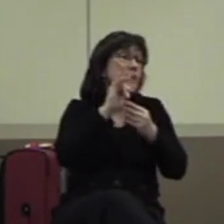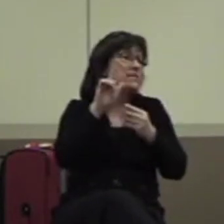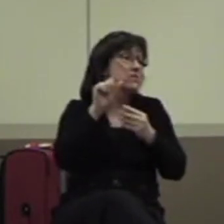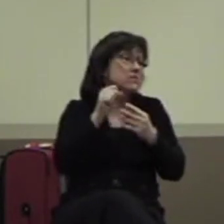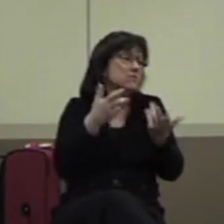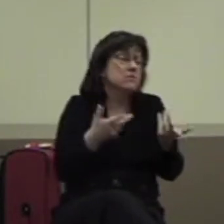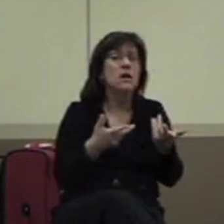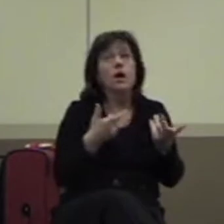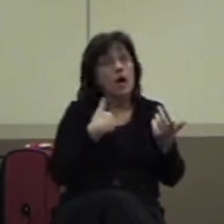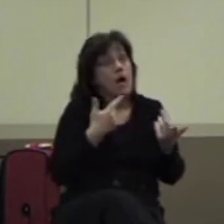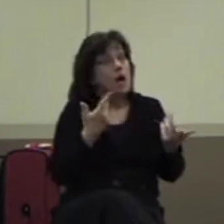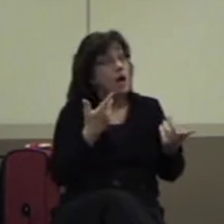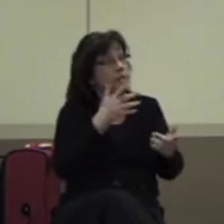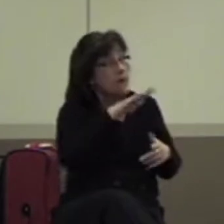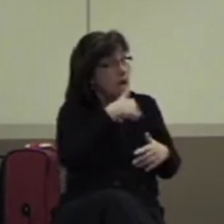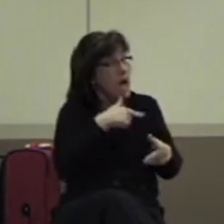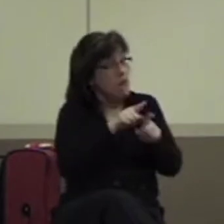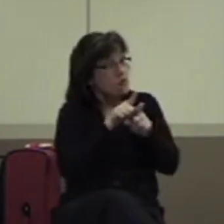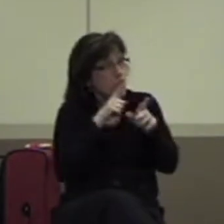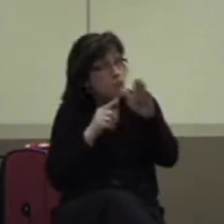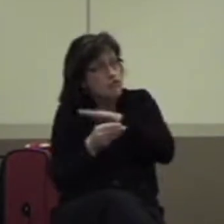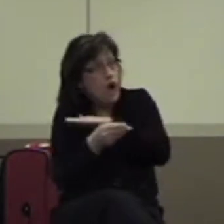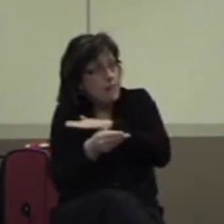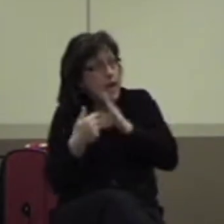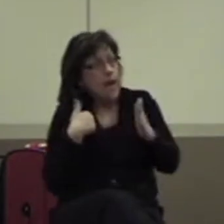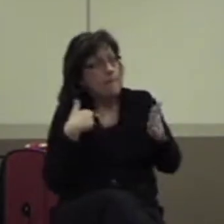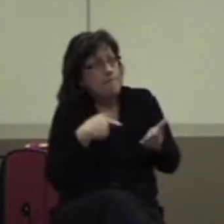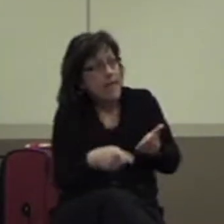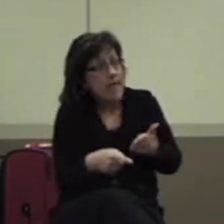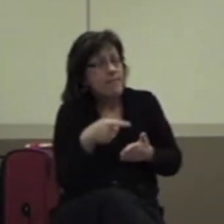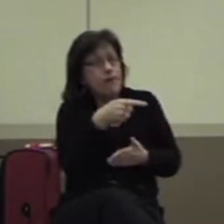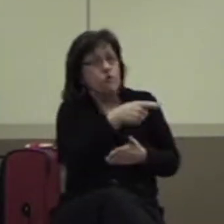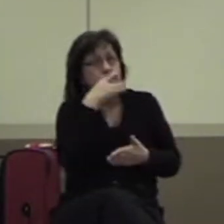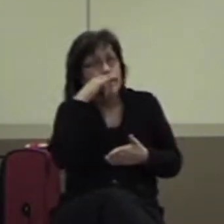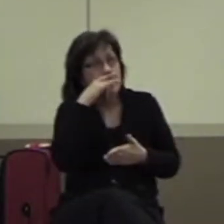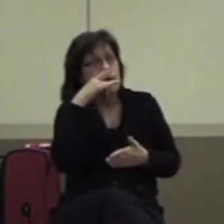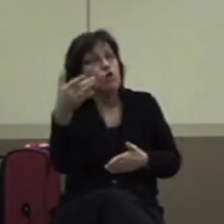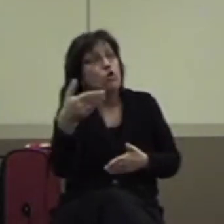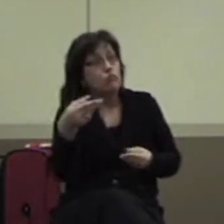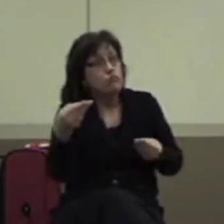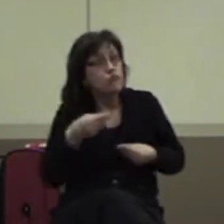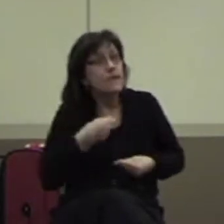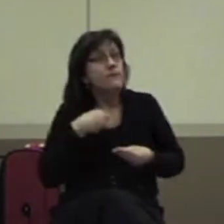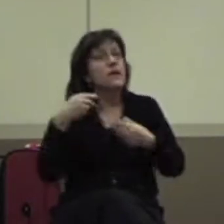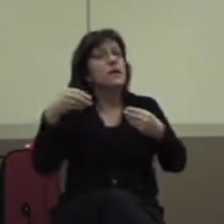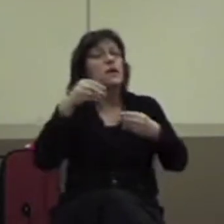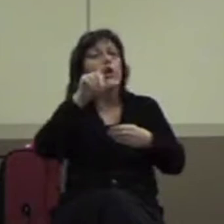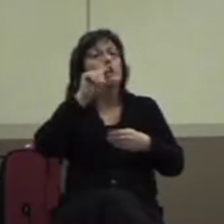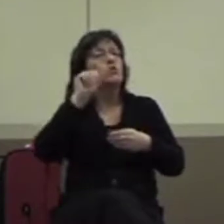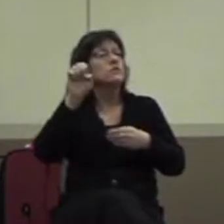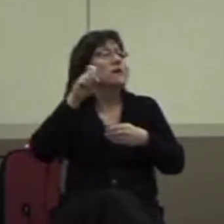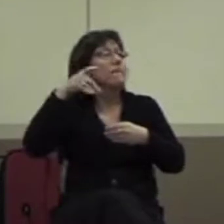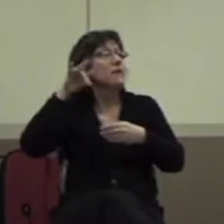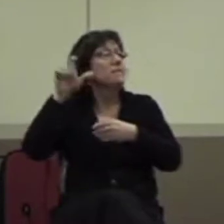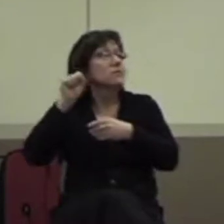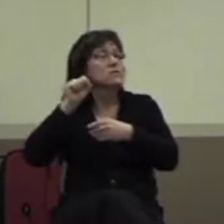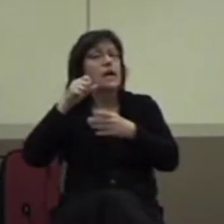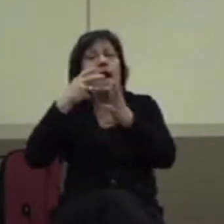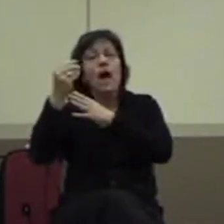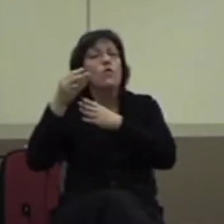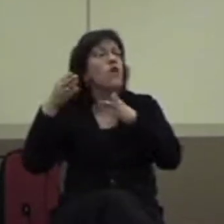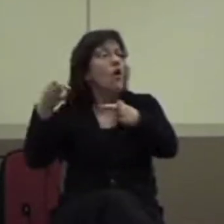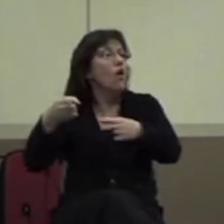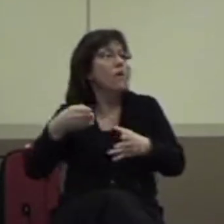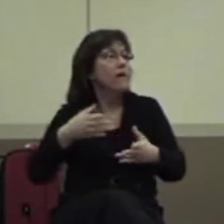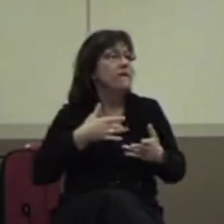a pencil. I said, "Well, I've also bribed kids. I've paid them, basically, for bringing me loose pencils out in the hallway. I find out